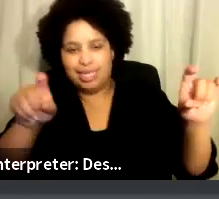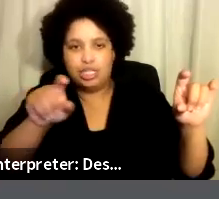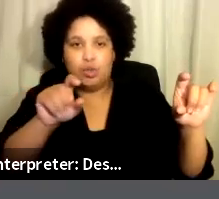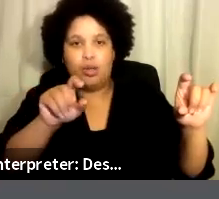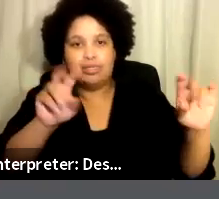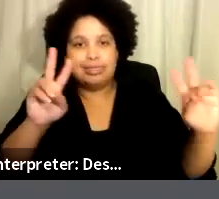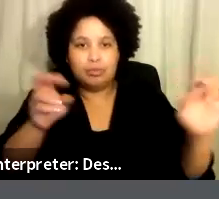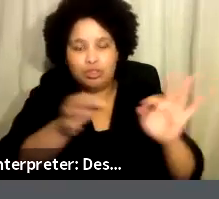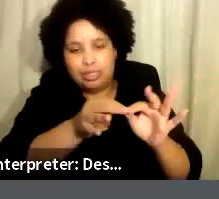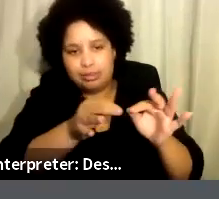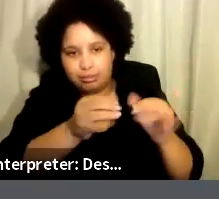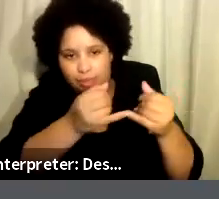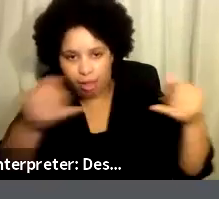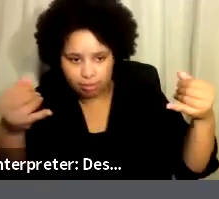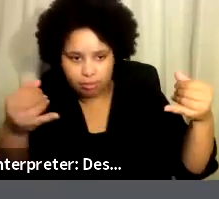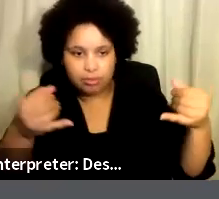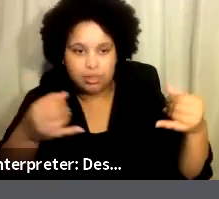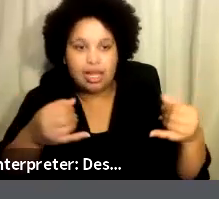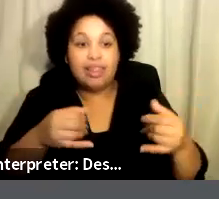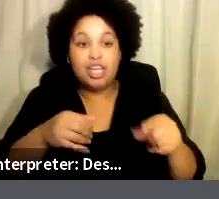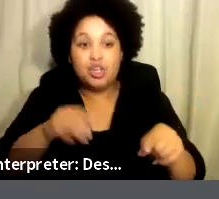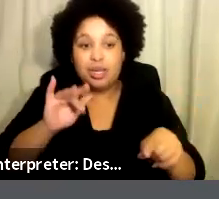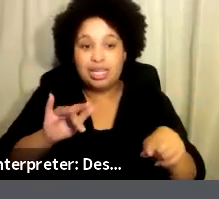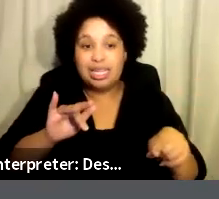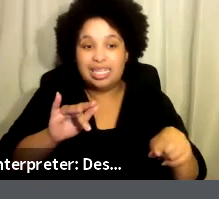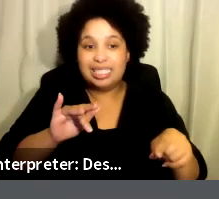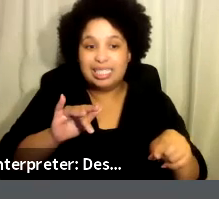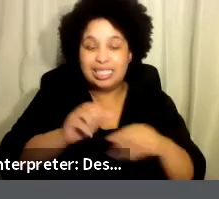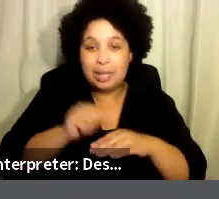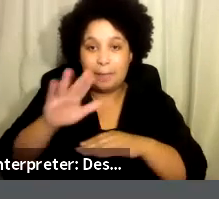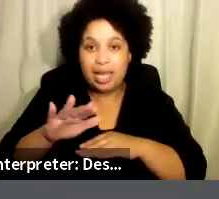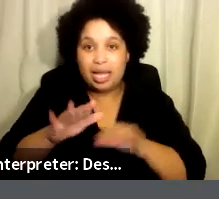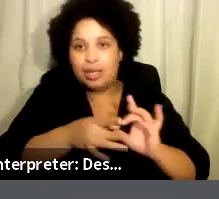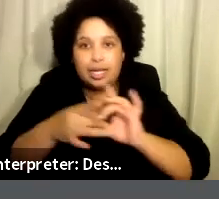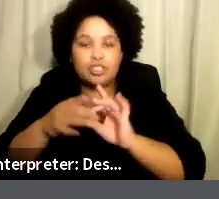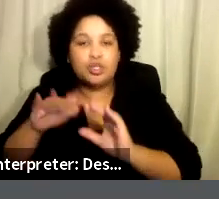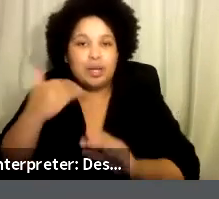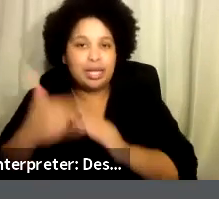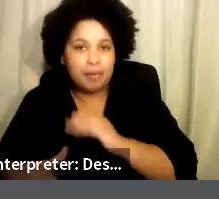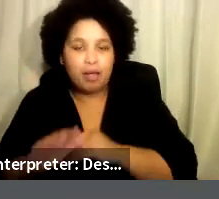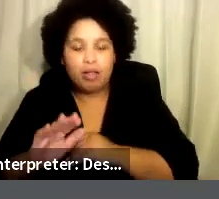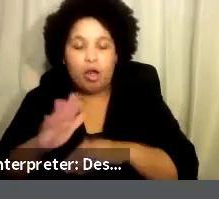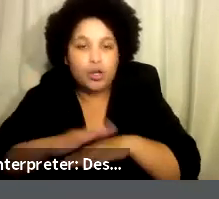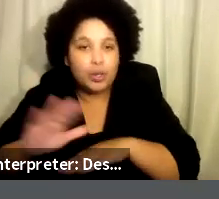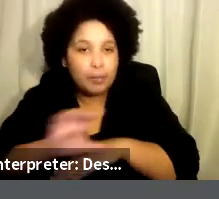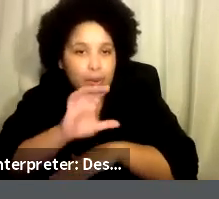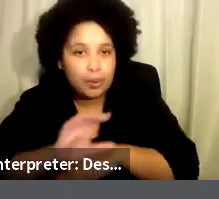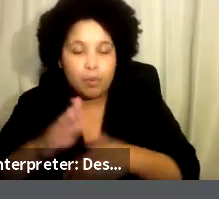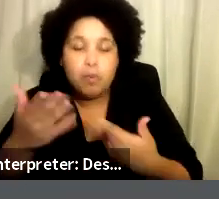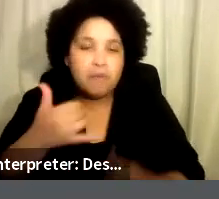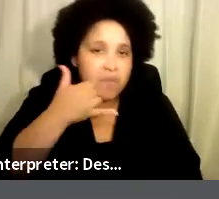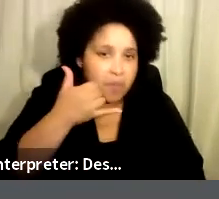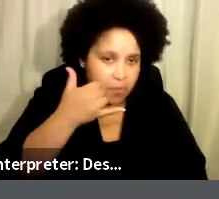it directs you to your email that you're using on the computer or the cell phone. Whatever you need,